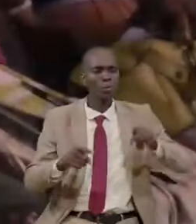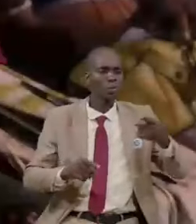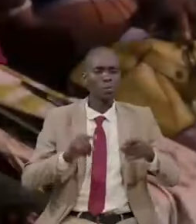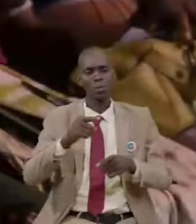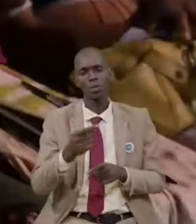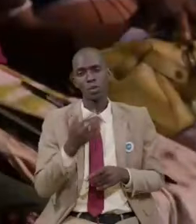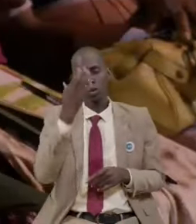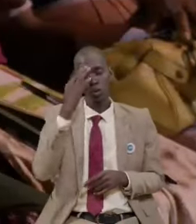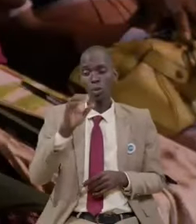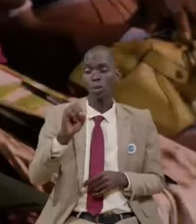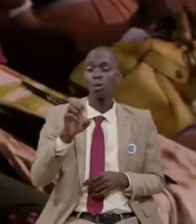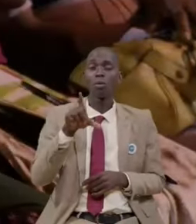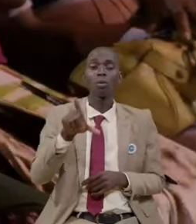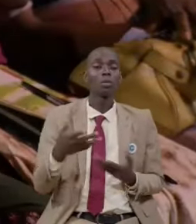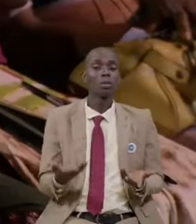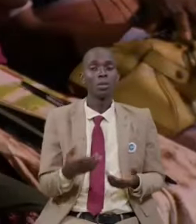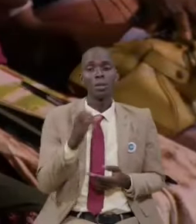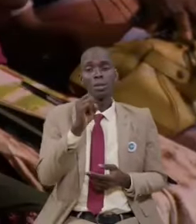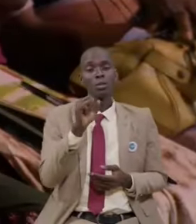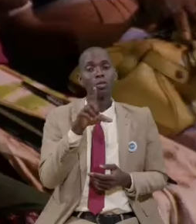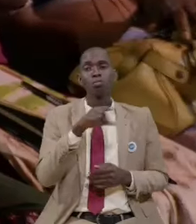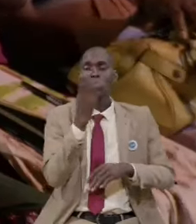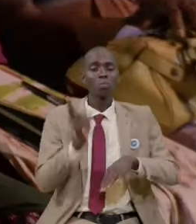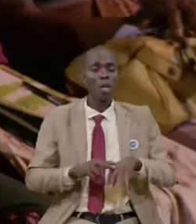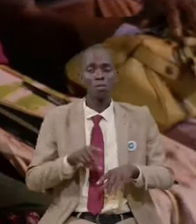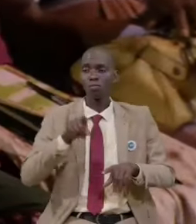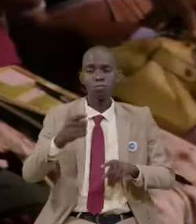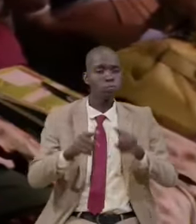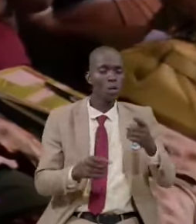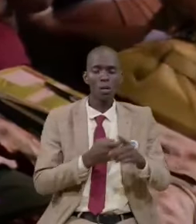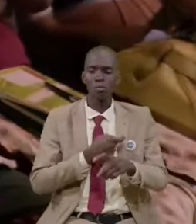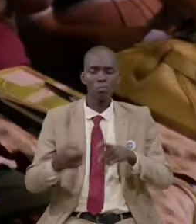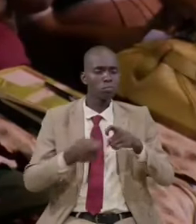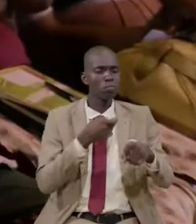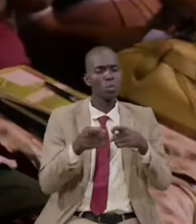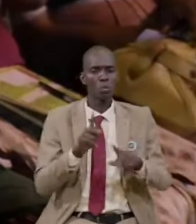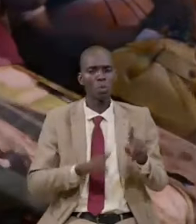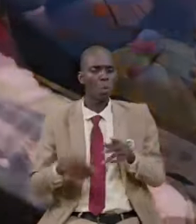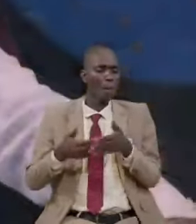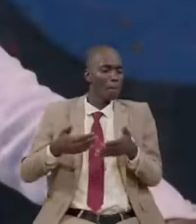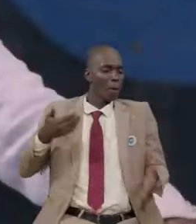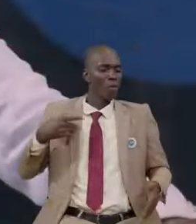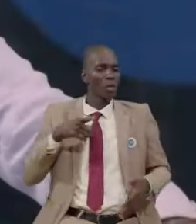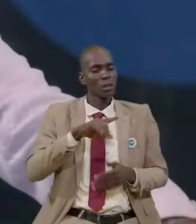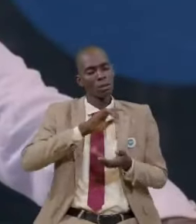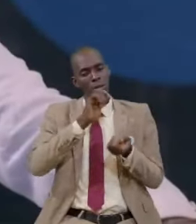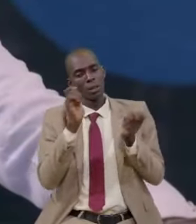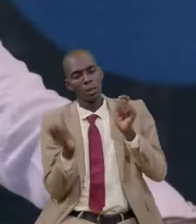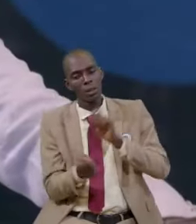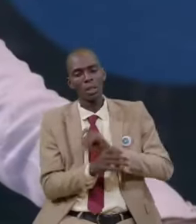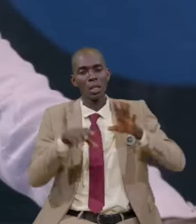said before his conversion. Before he actually knew the Lord, he was injurious. He harmed